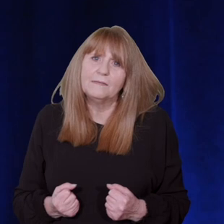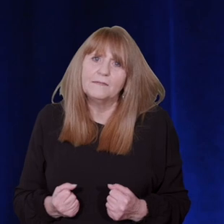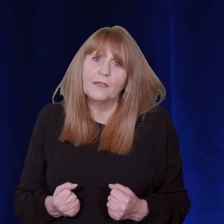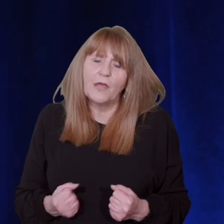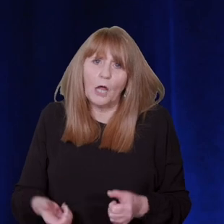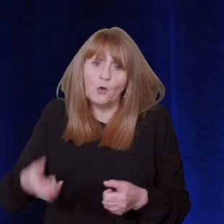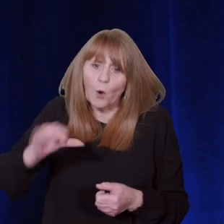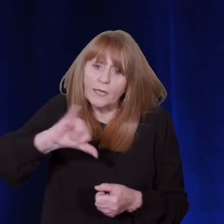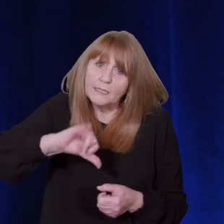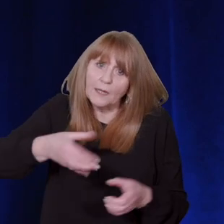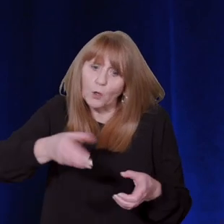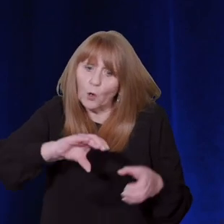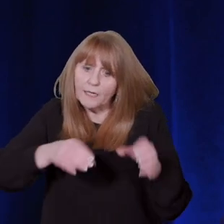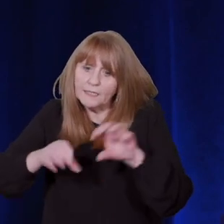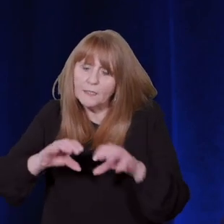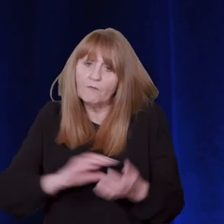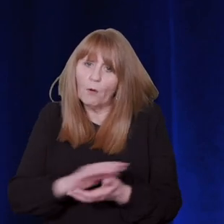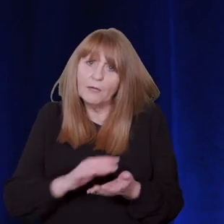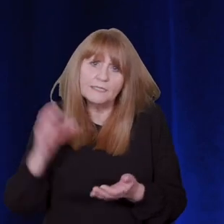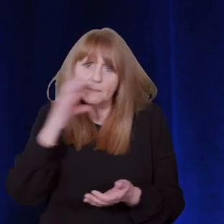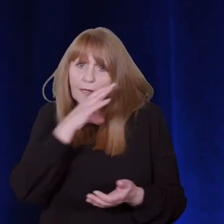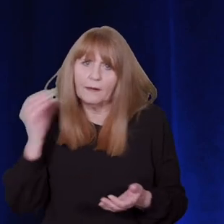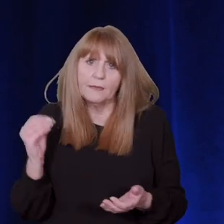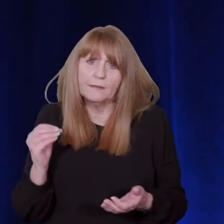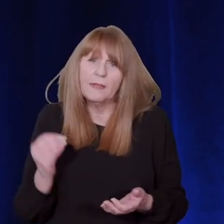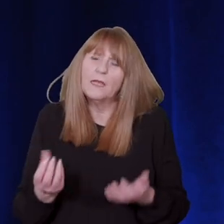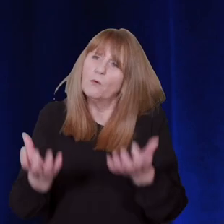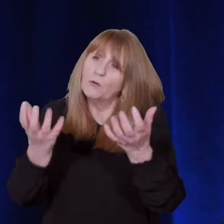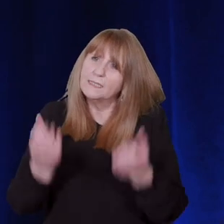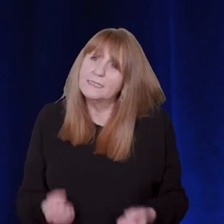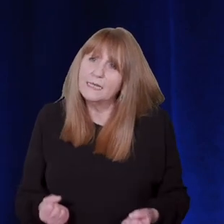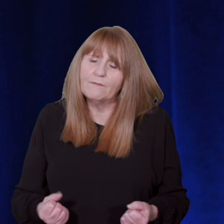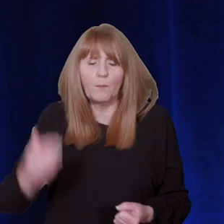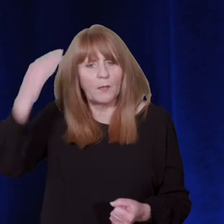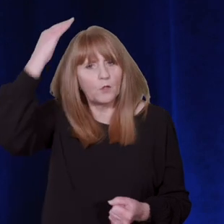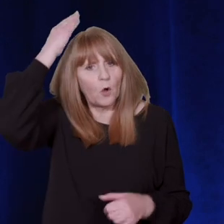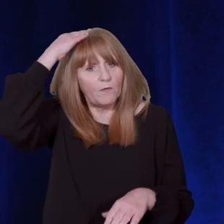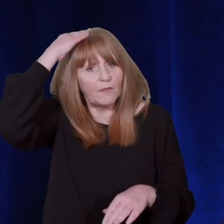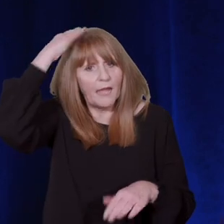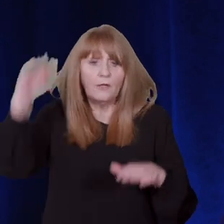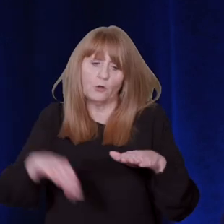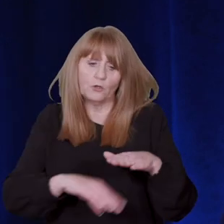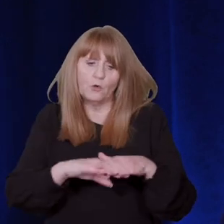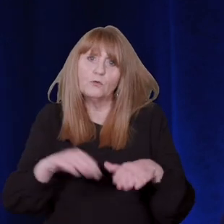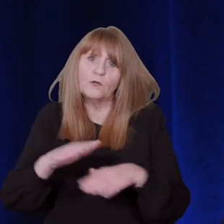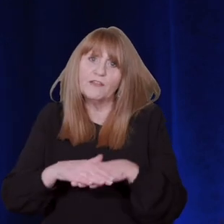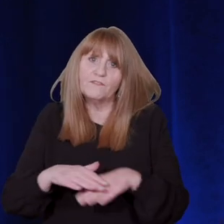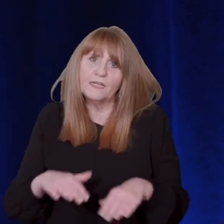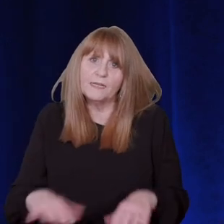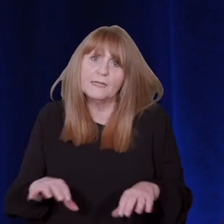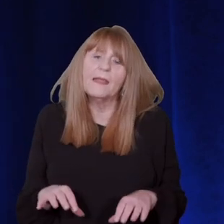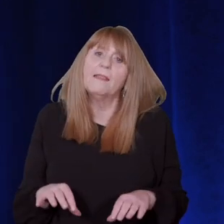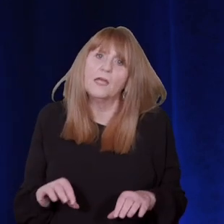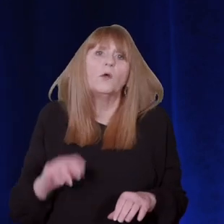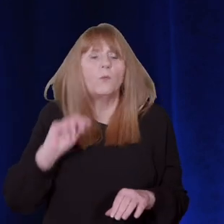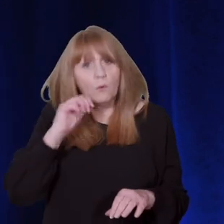in Jesus' name, that from the crown of the head to the soles of their feet, they would be empowered and enlivened and quickened